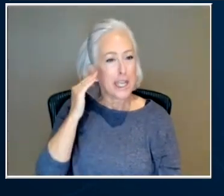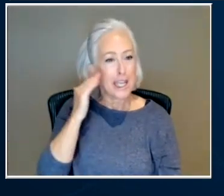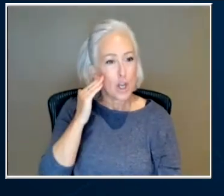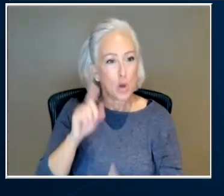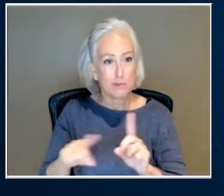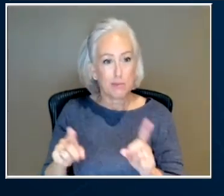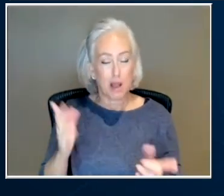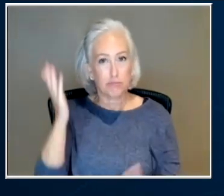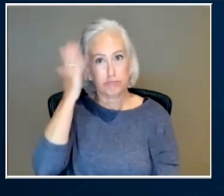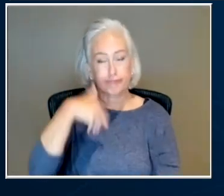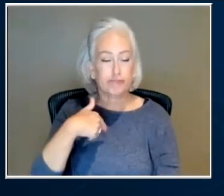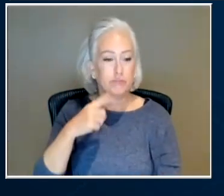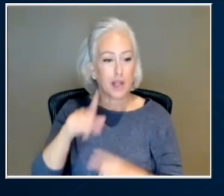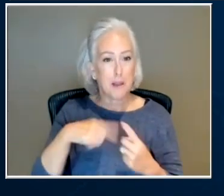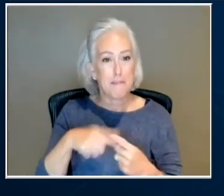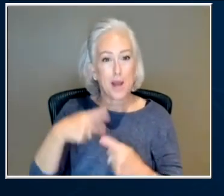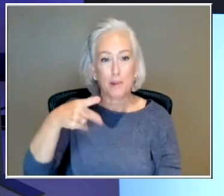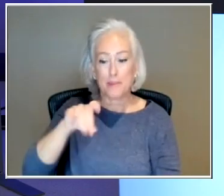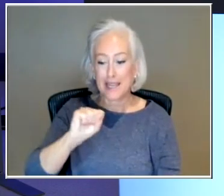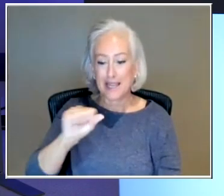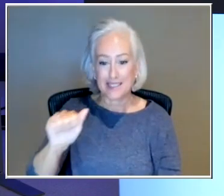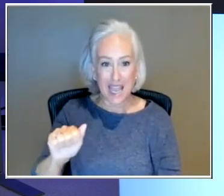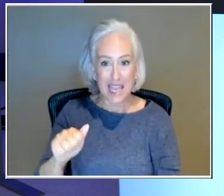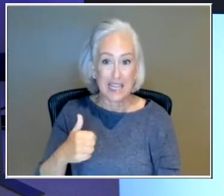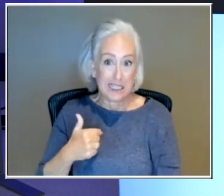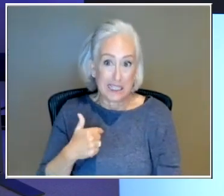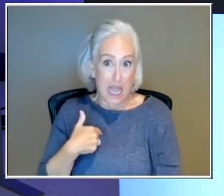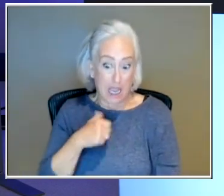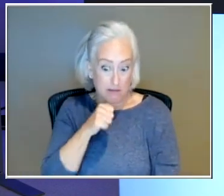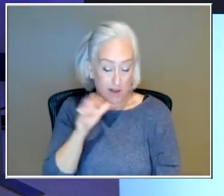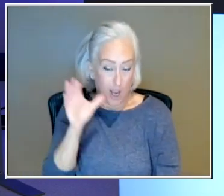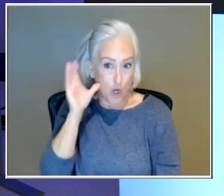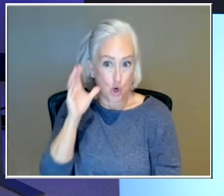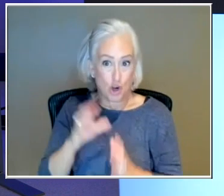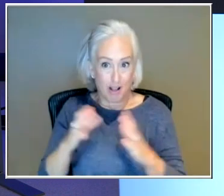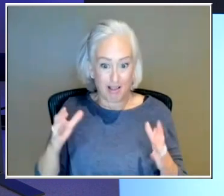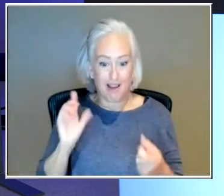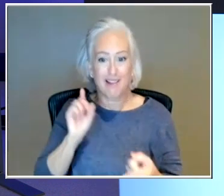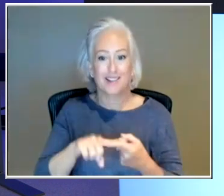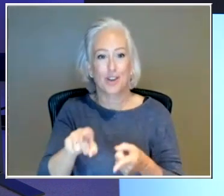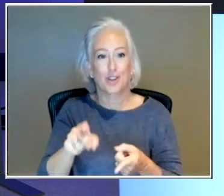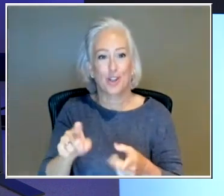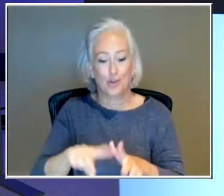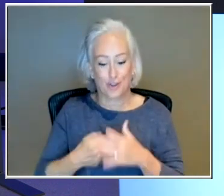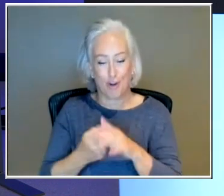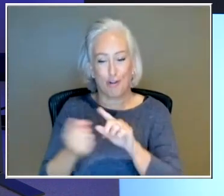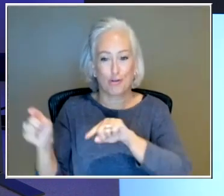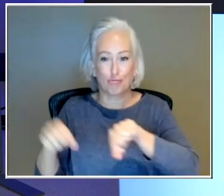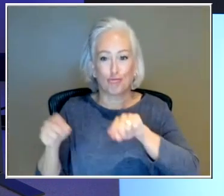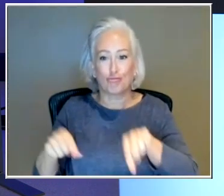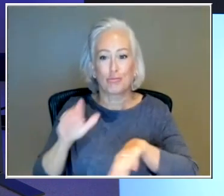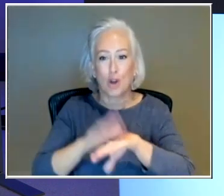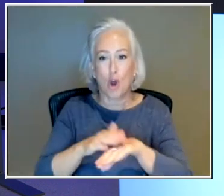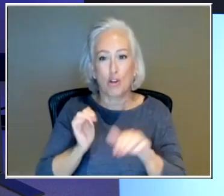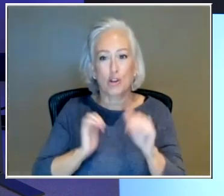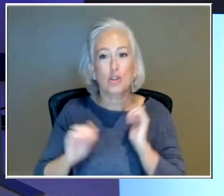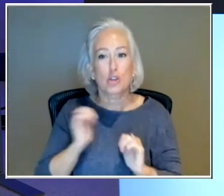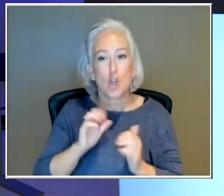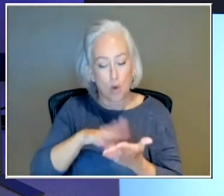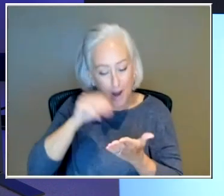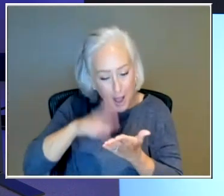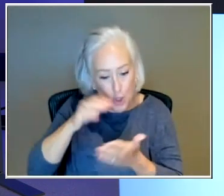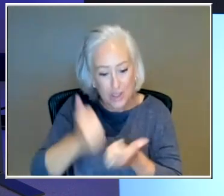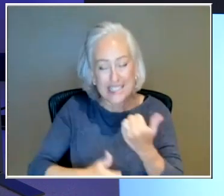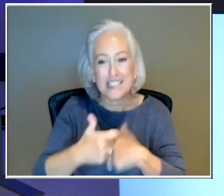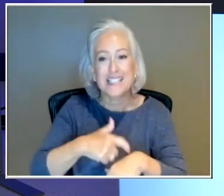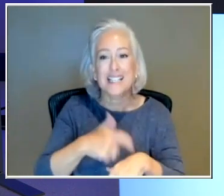PSA. I admit, I hadn't really heard much about it until you and your partner started coming on the show, and I'm learning each time. But explain exactly